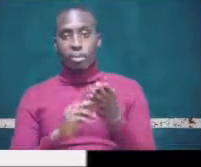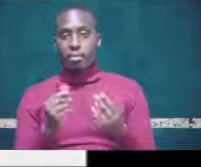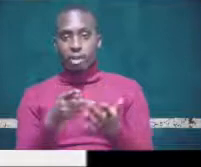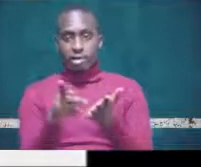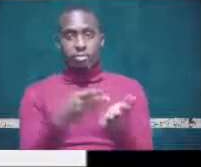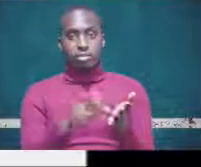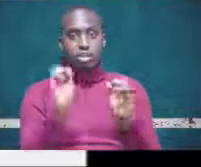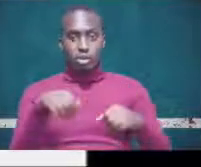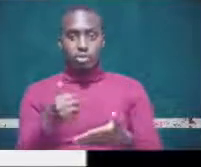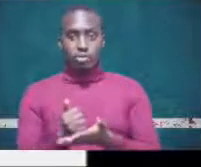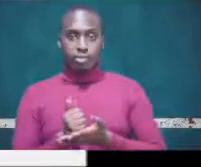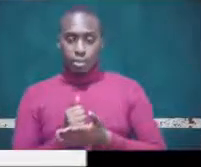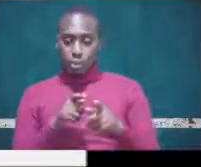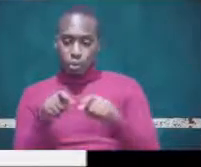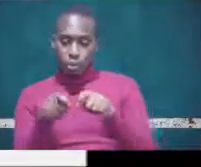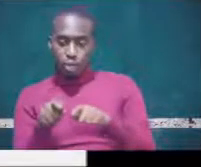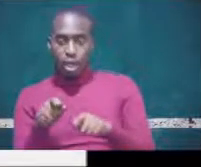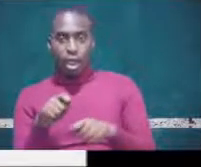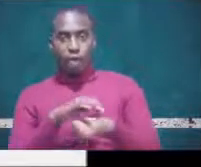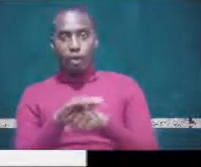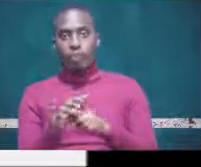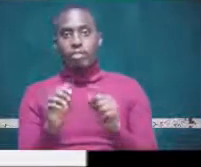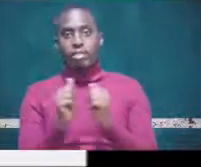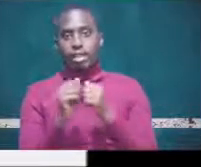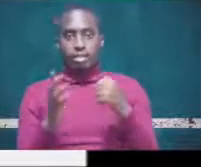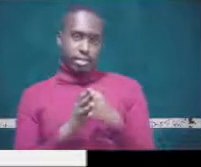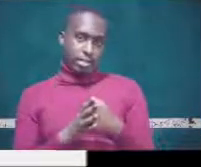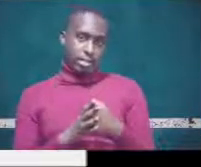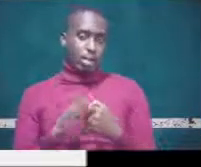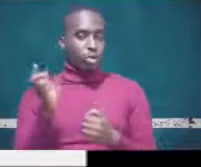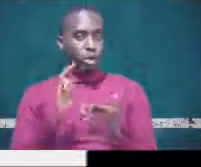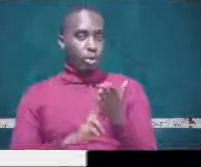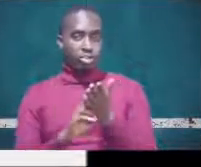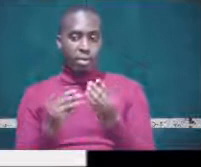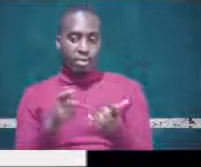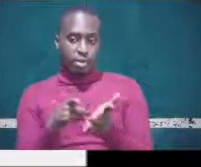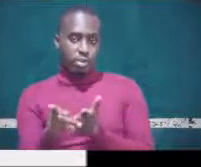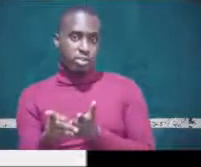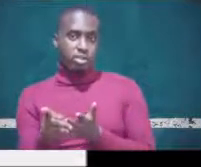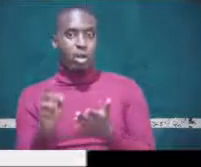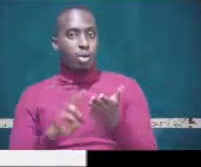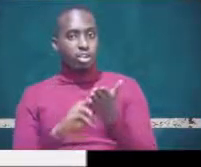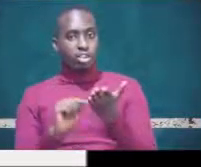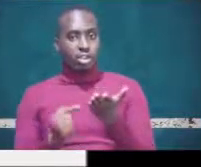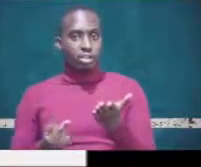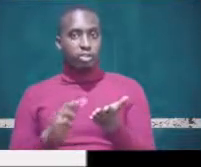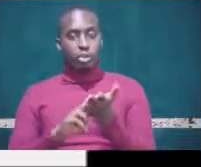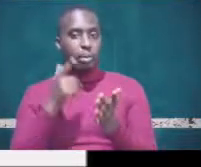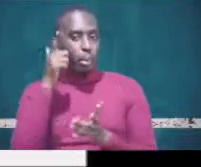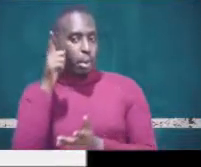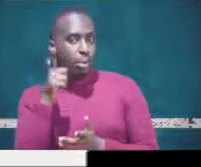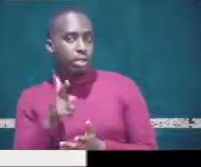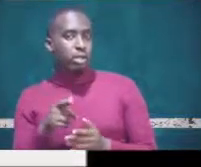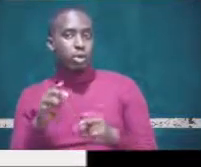even helps to control the COVID-19. Cashless transactions. You apply technology using mobile money,